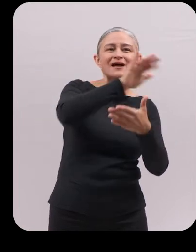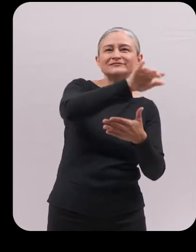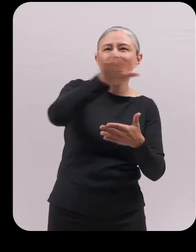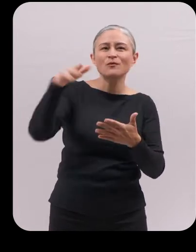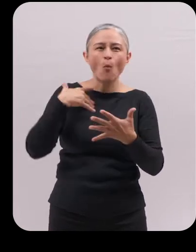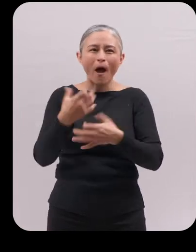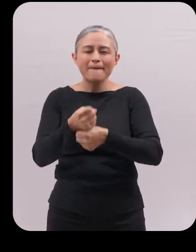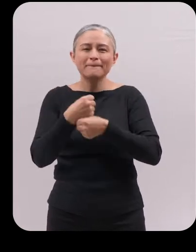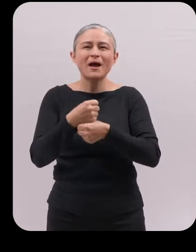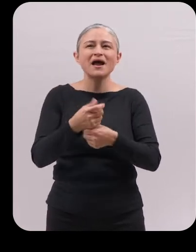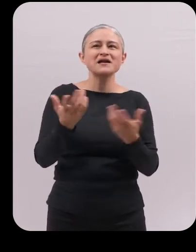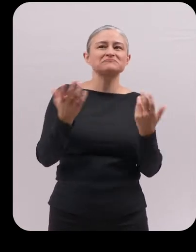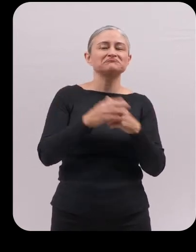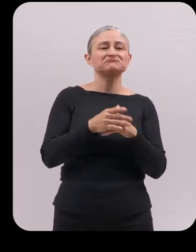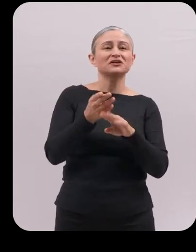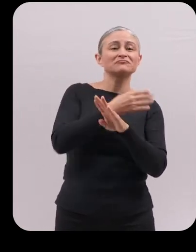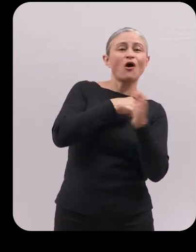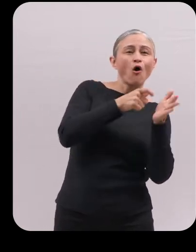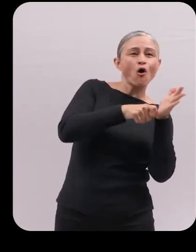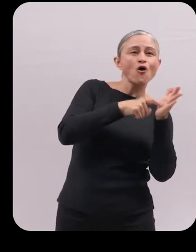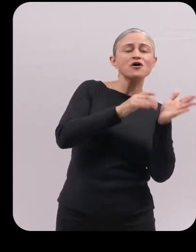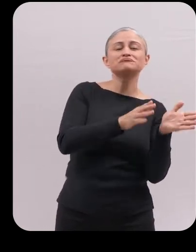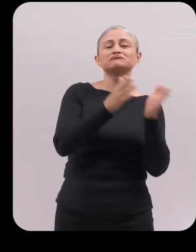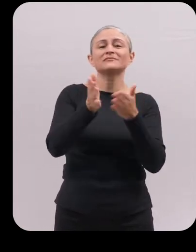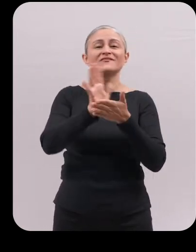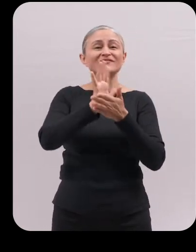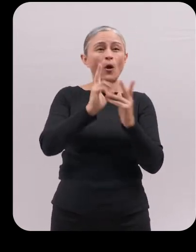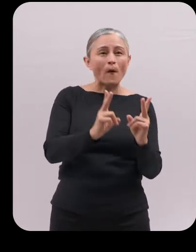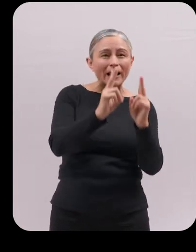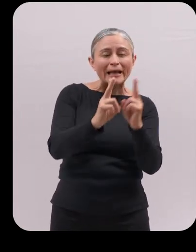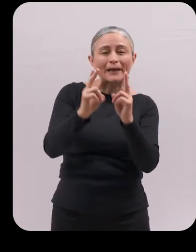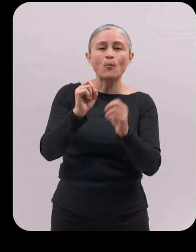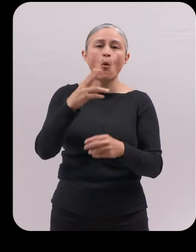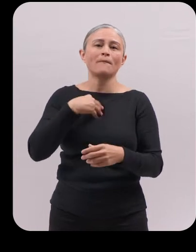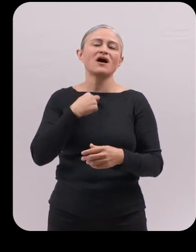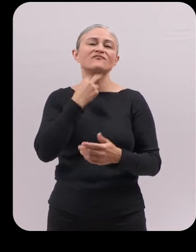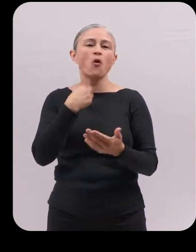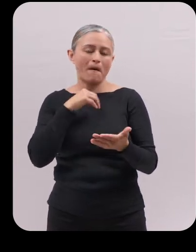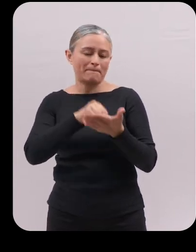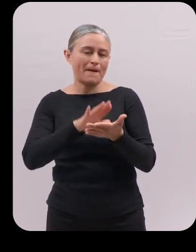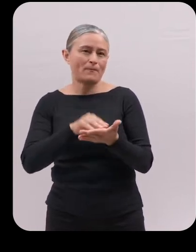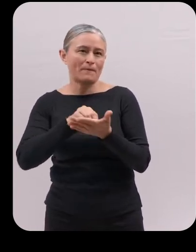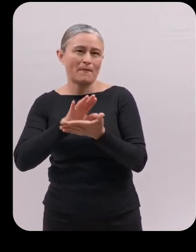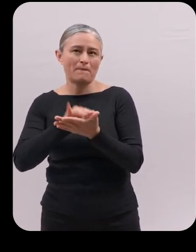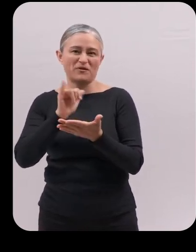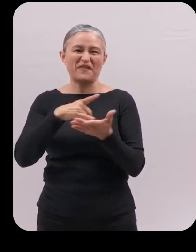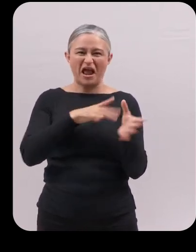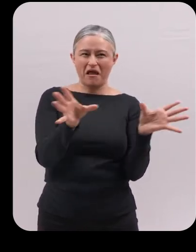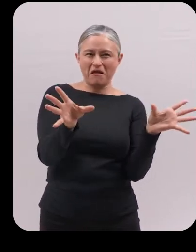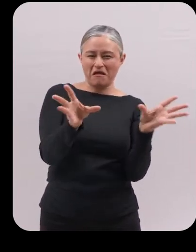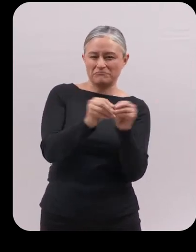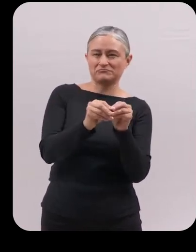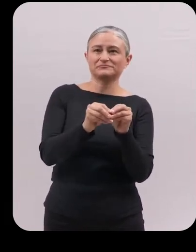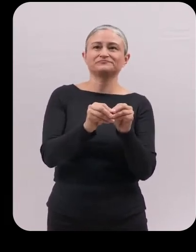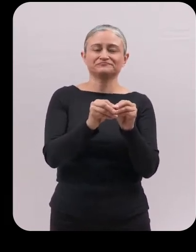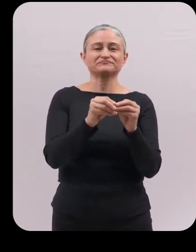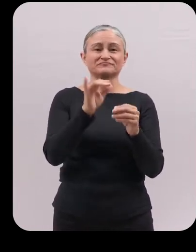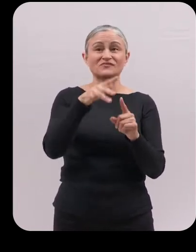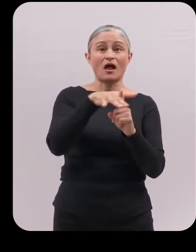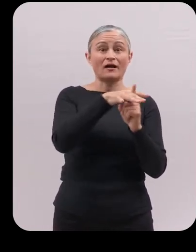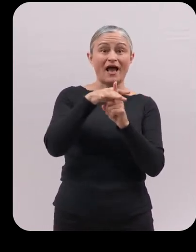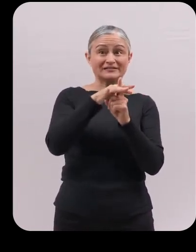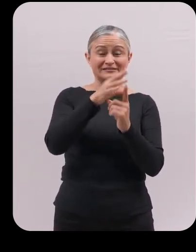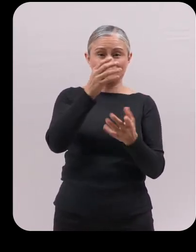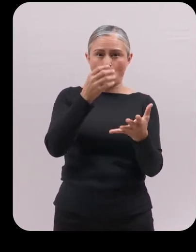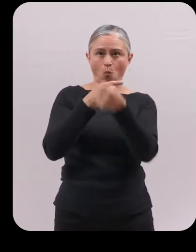Previous articles, some video clips, maybe some voice memos. Using context caching, I'll send all this content at